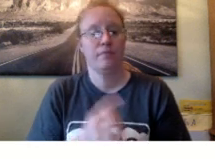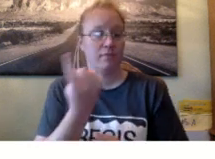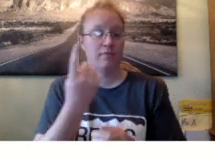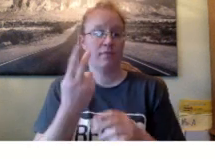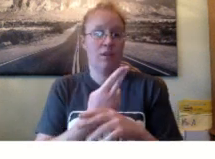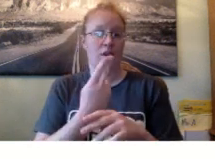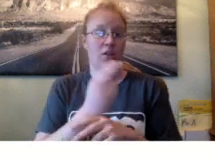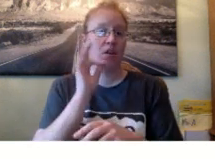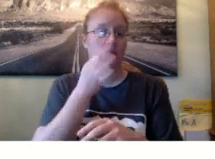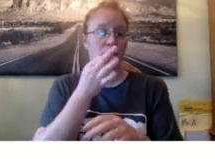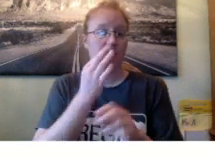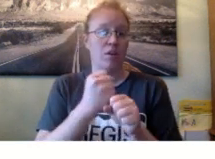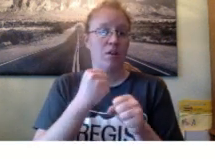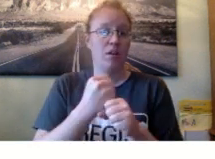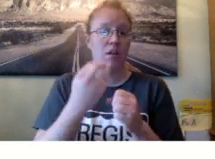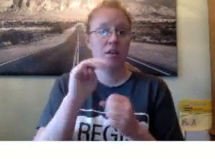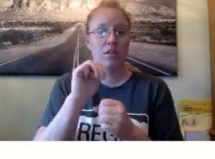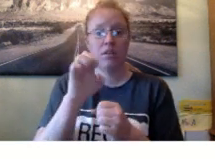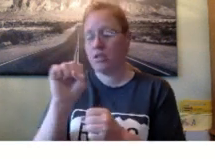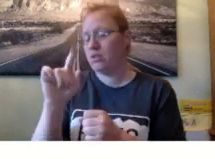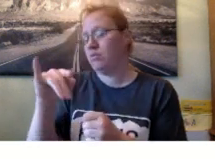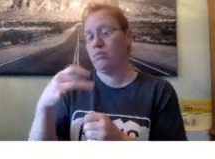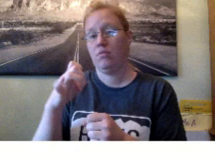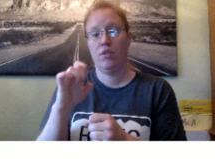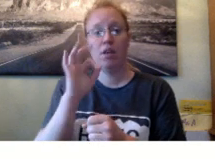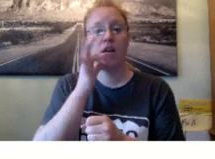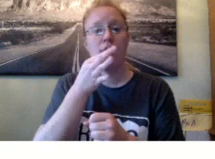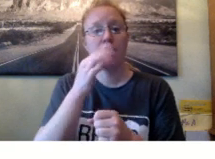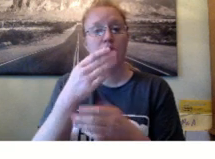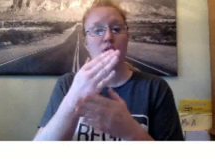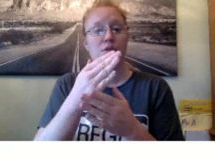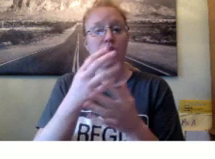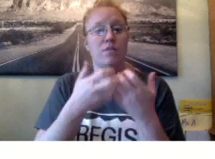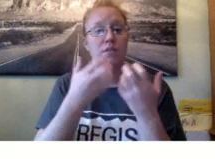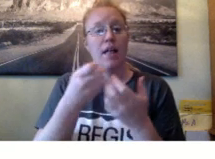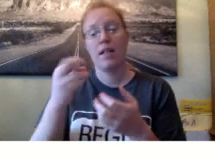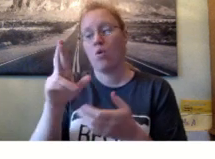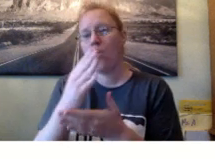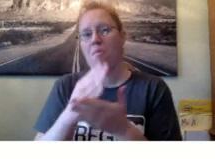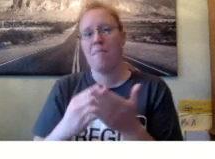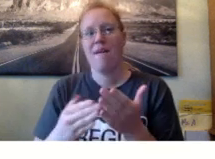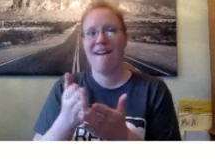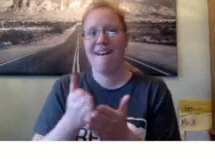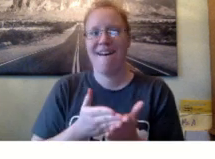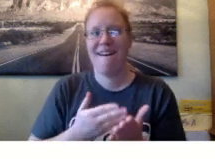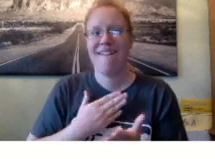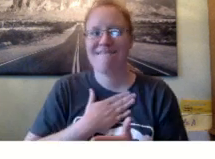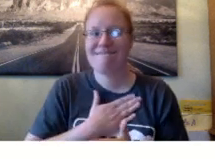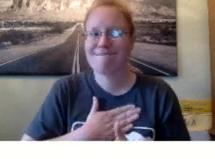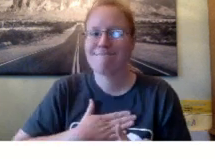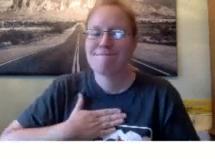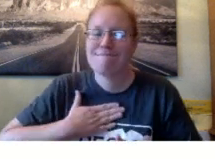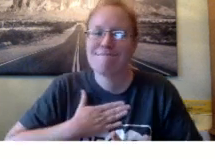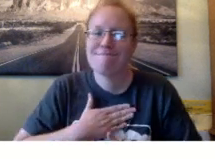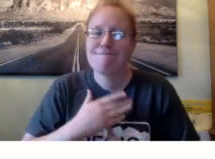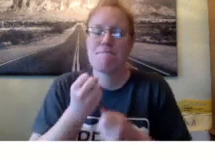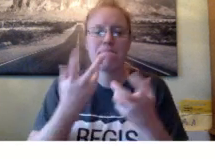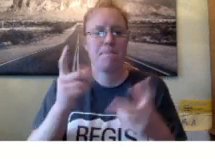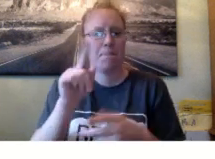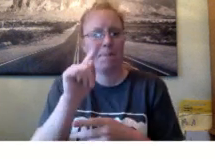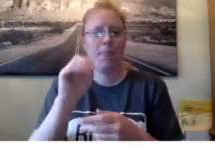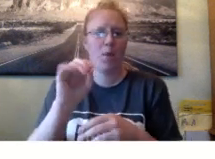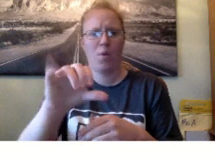Someone may use fruits to make a smoothie, fruit pie, or fruit salad or pie. Oh, so many twos on